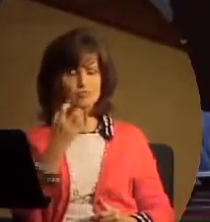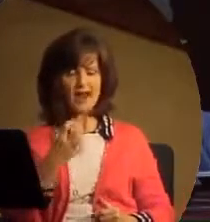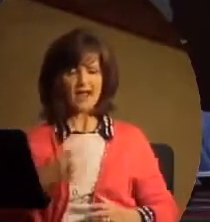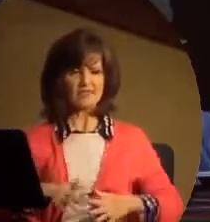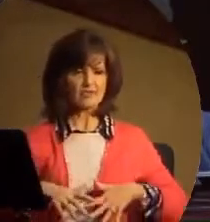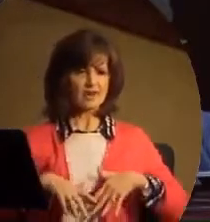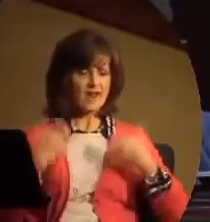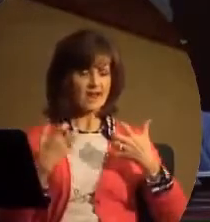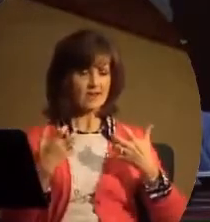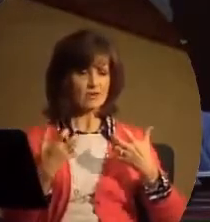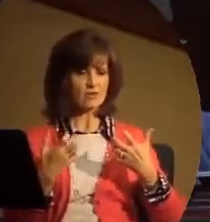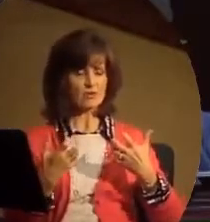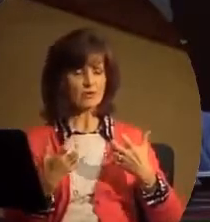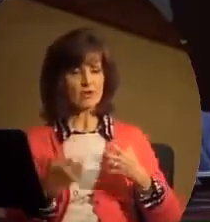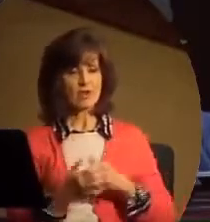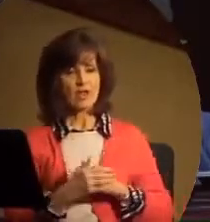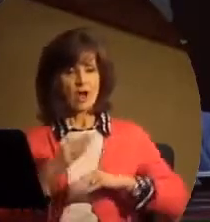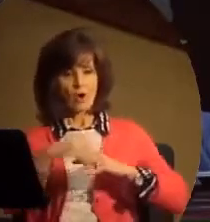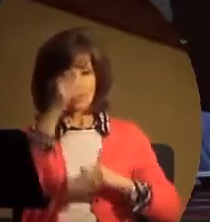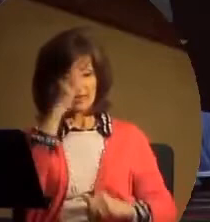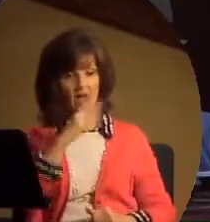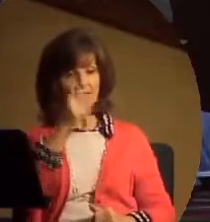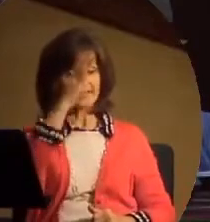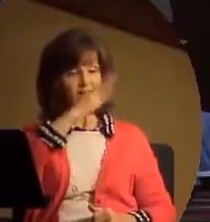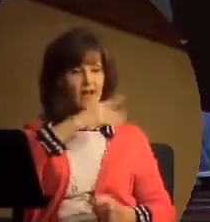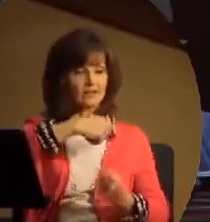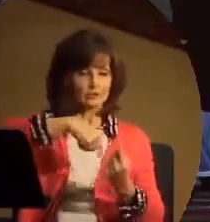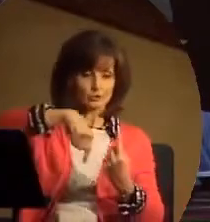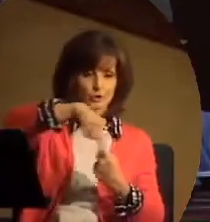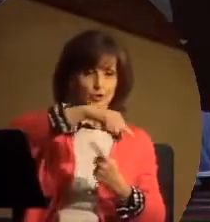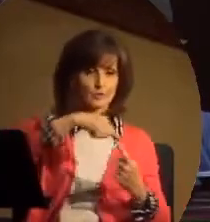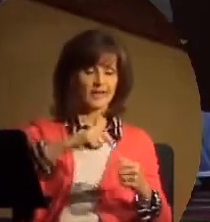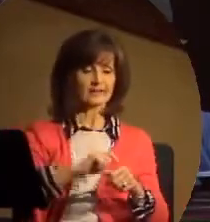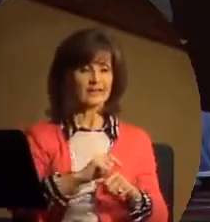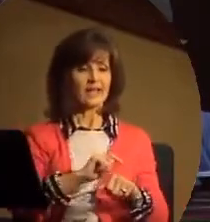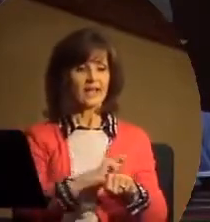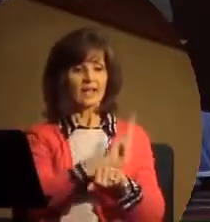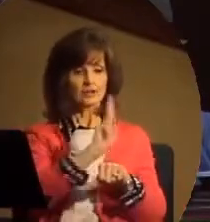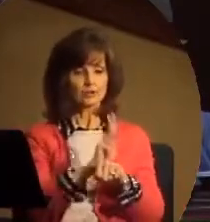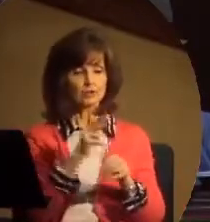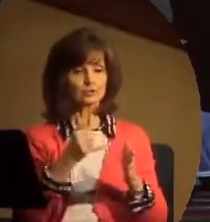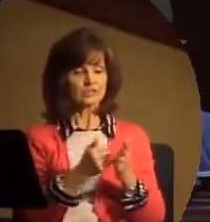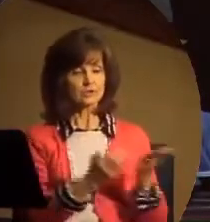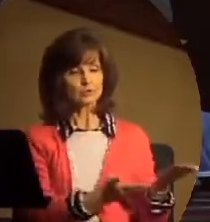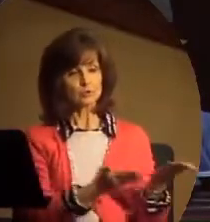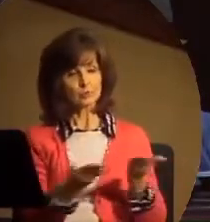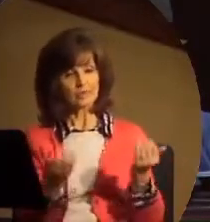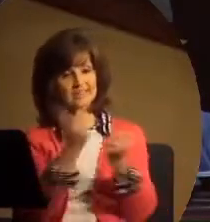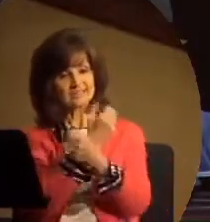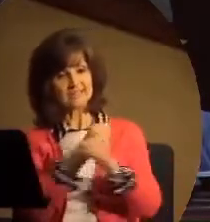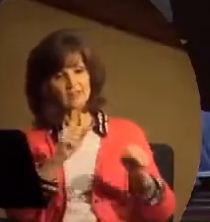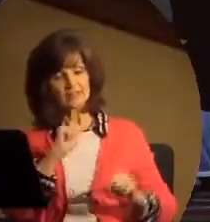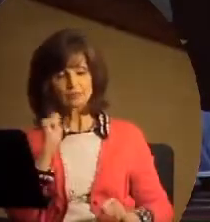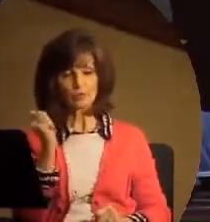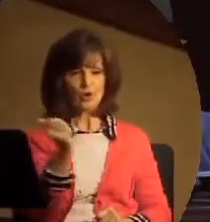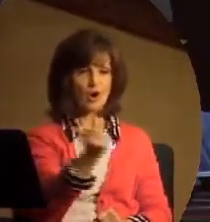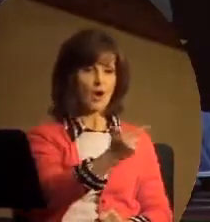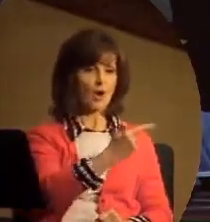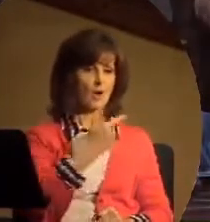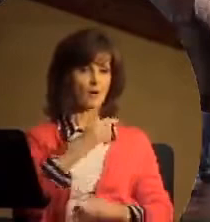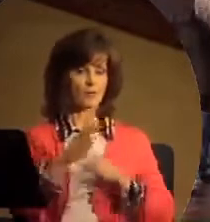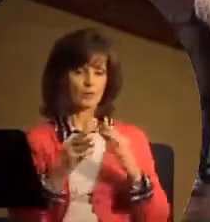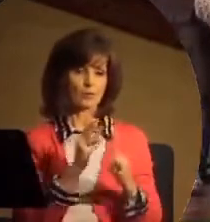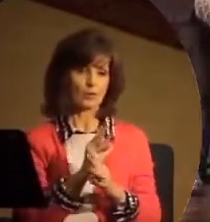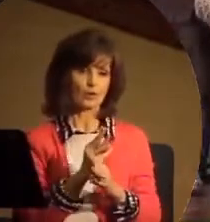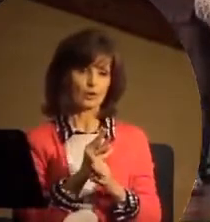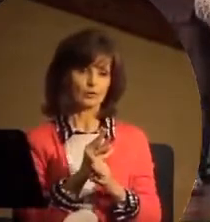their fury upon the Son of God, and God turned that right around and brought salvation for the whole entire world,